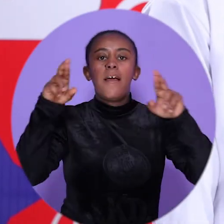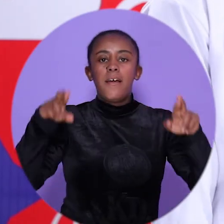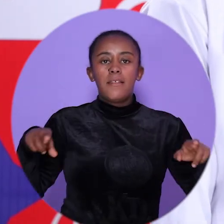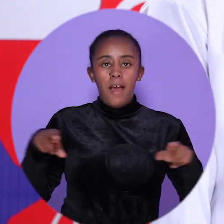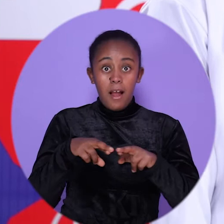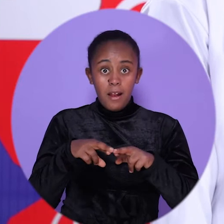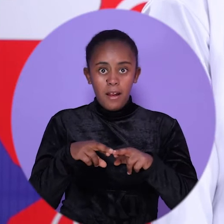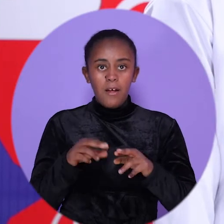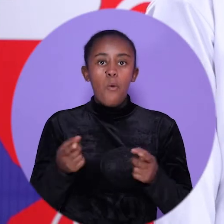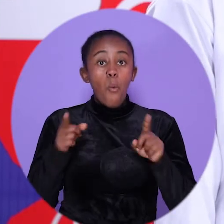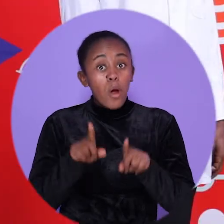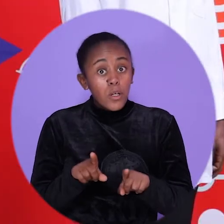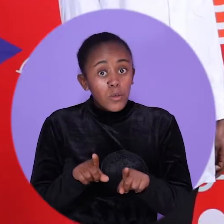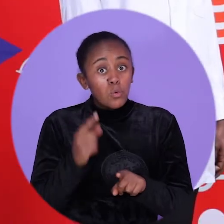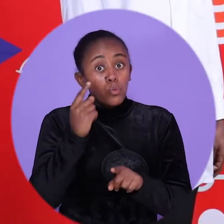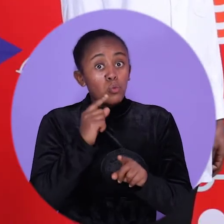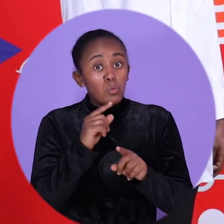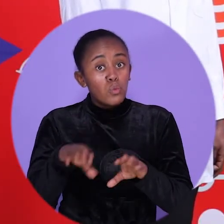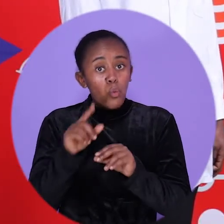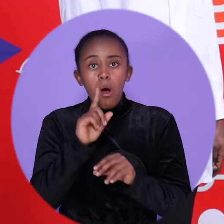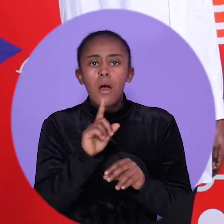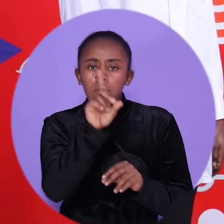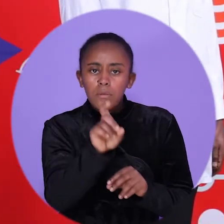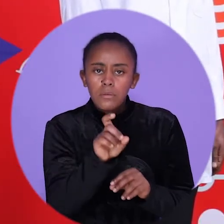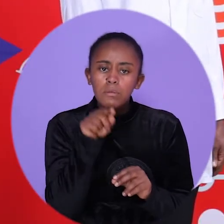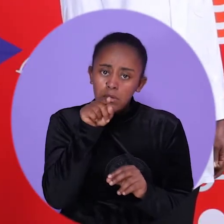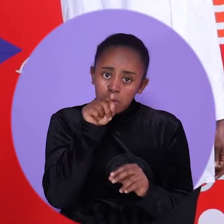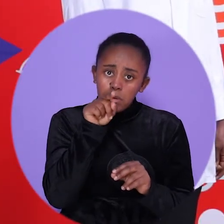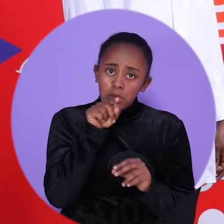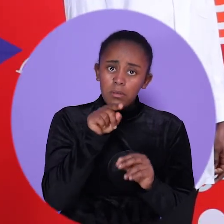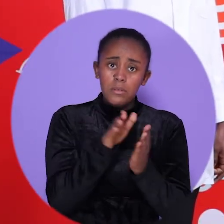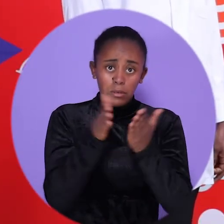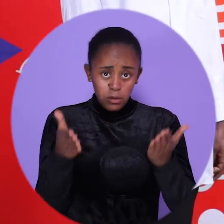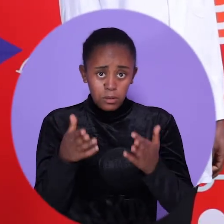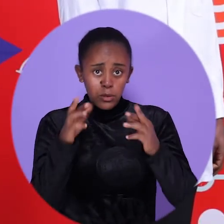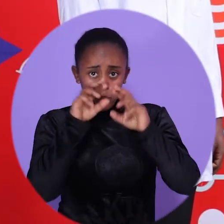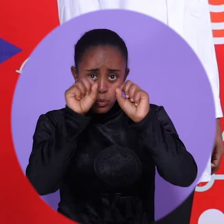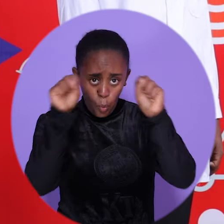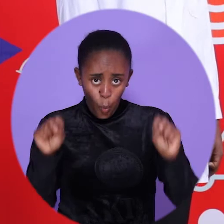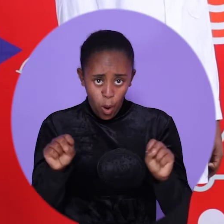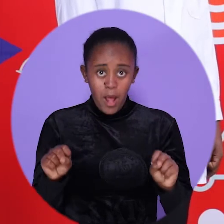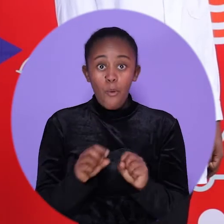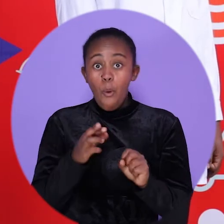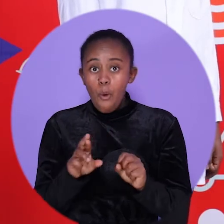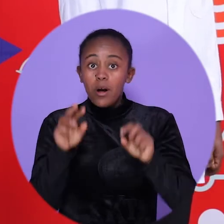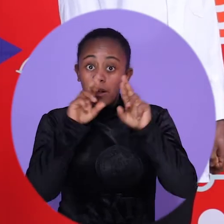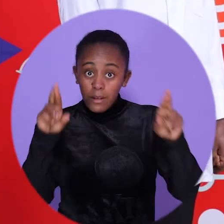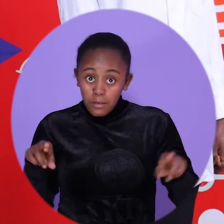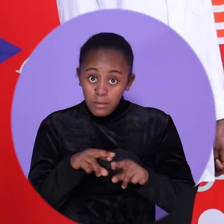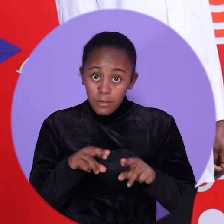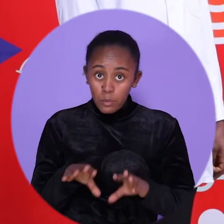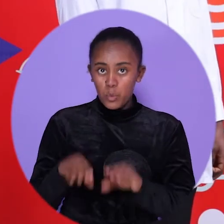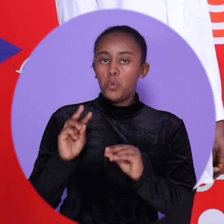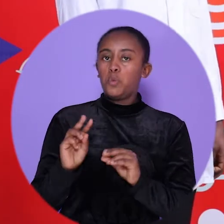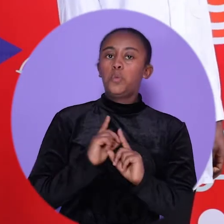When student 1 asks, is your English book a square or a rectangle? And the student 2